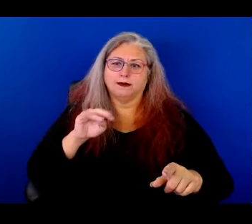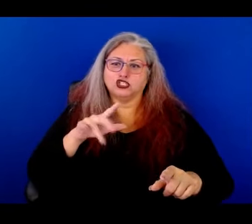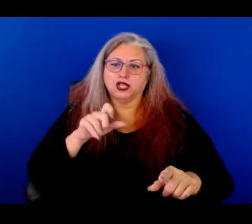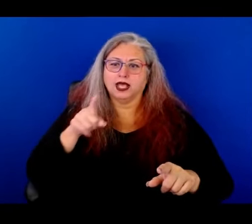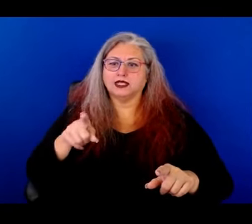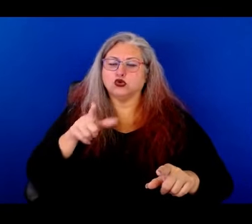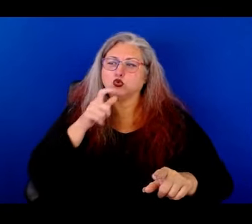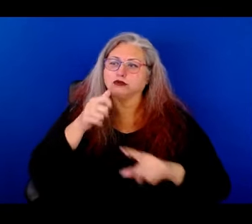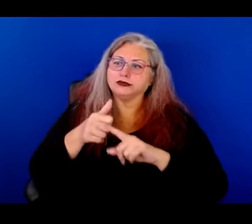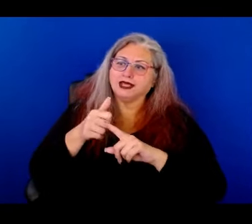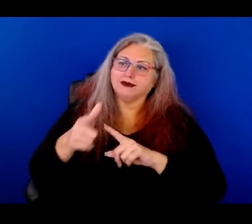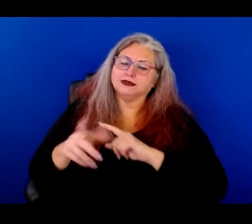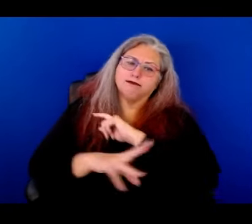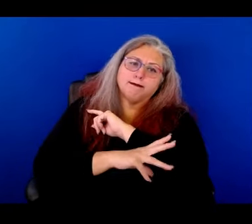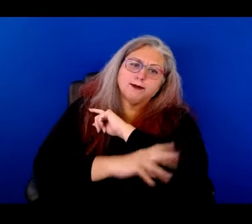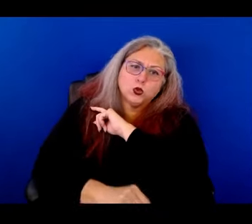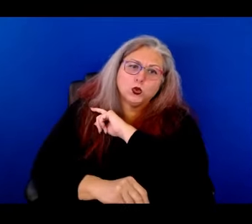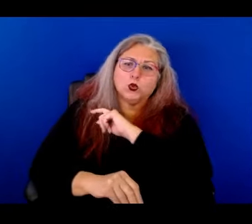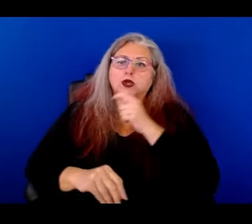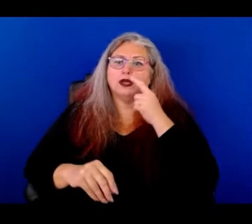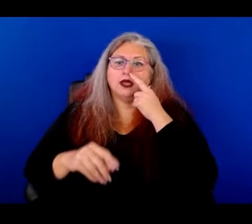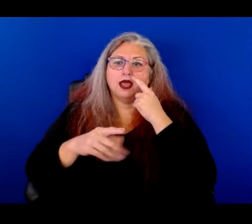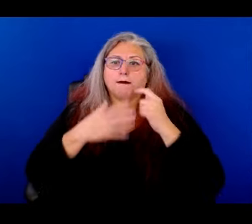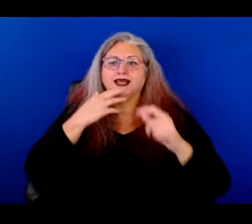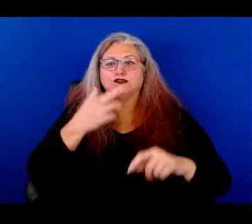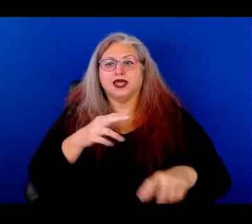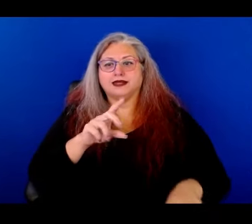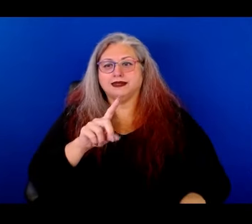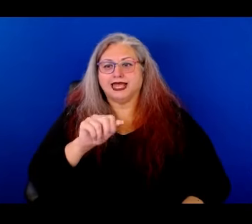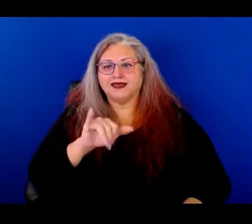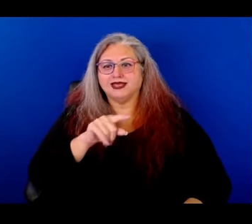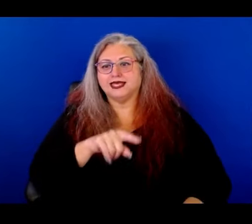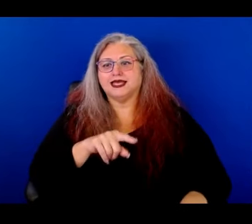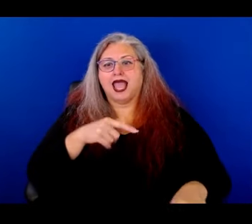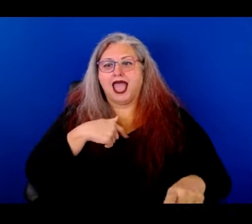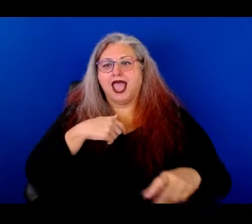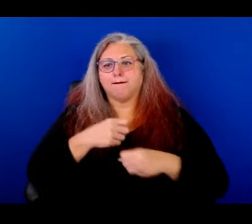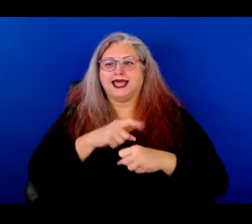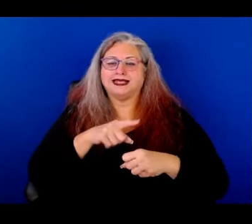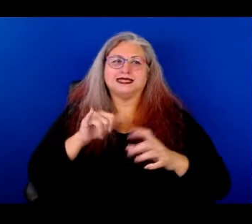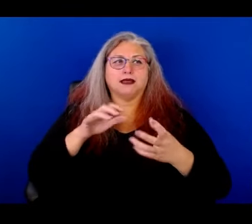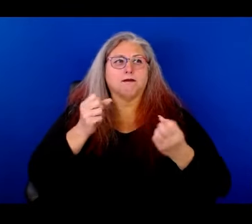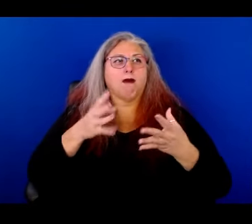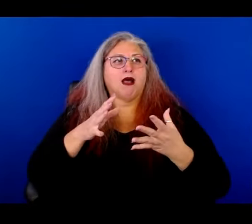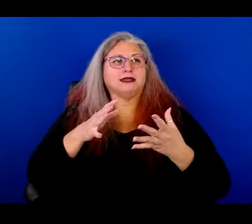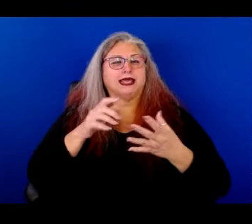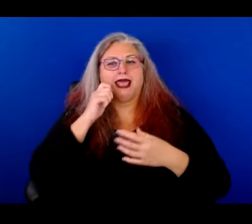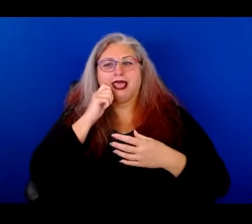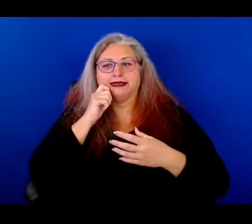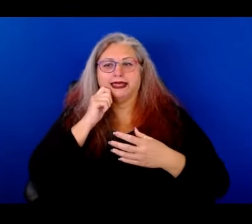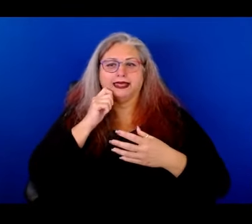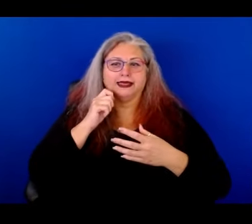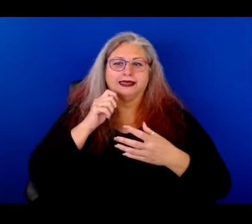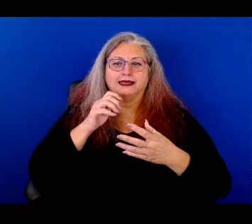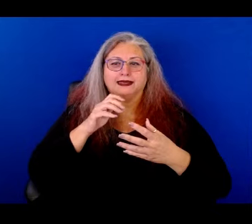who is, you know, living in poverty, her best friend Davey, who I made kind of this multi-ethnic